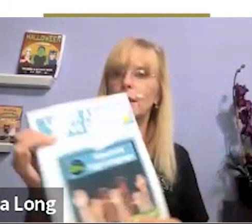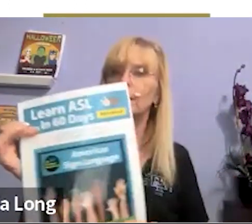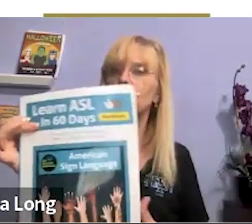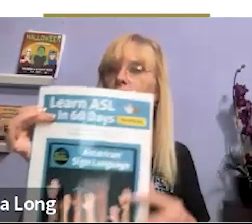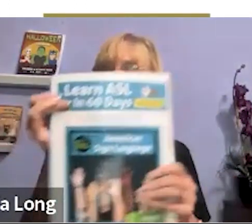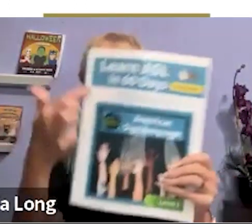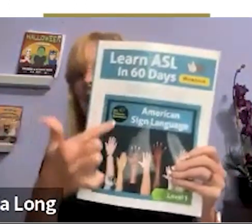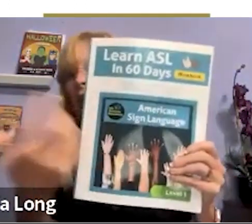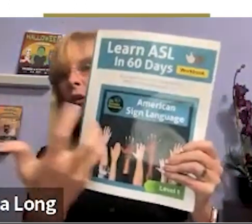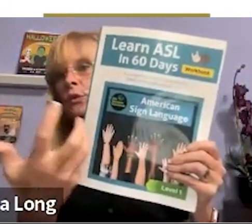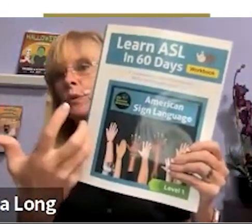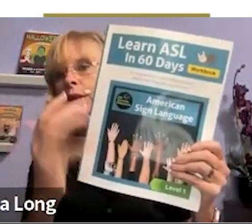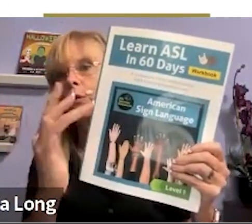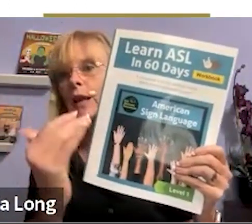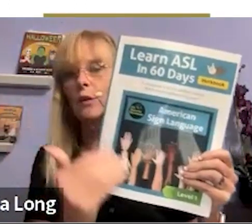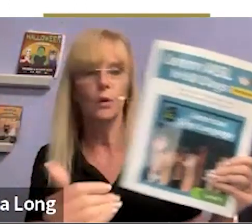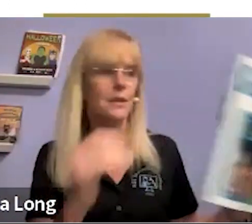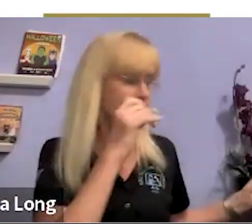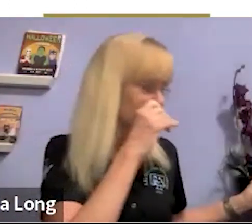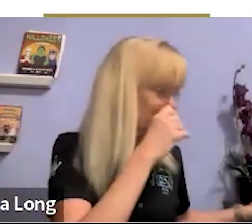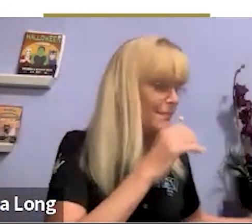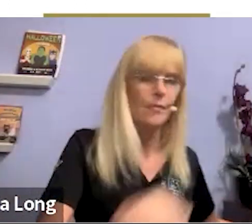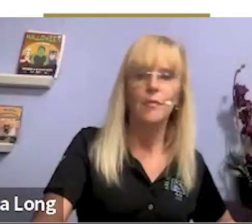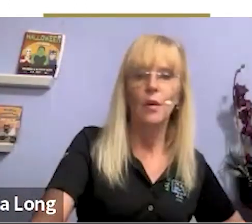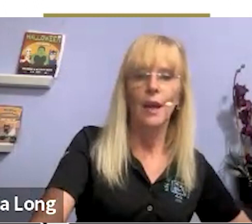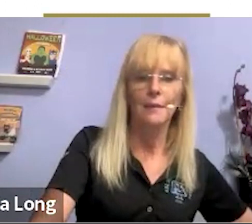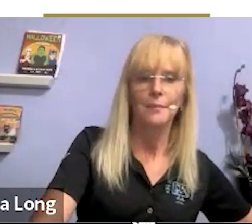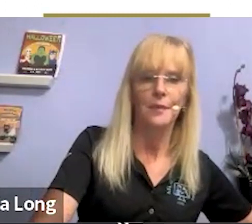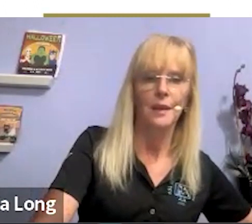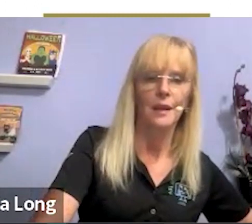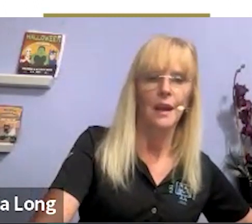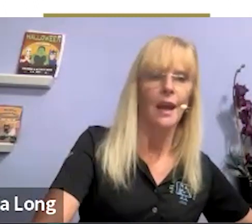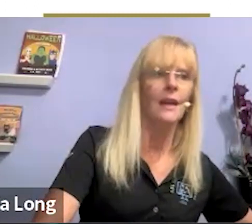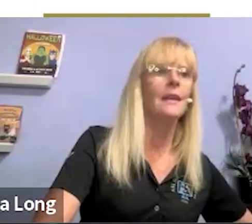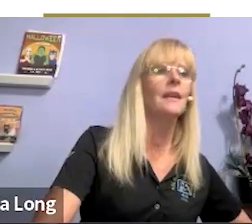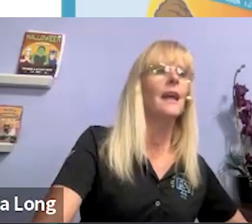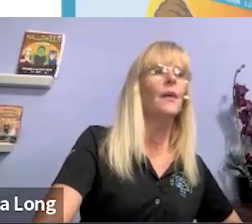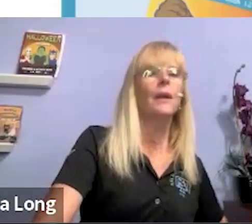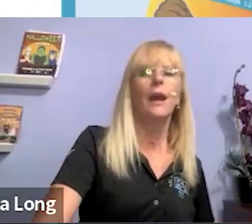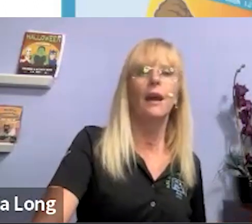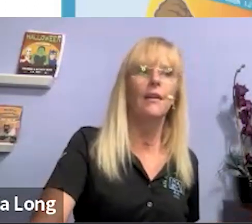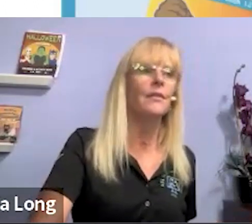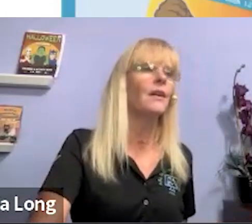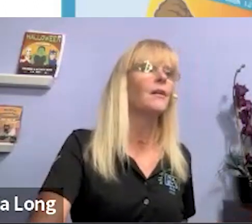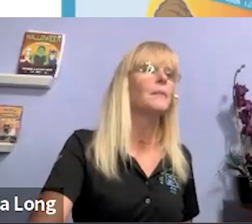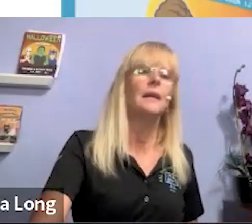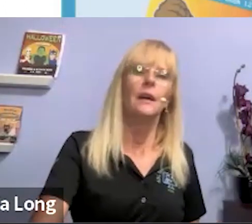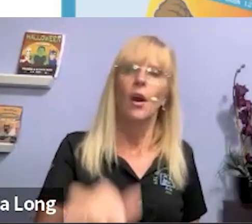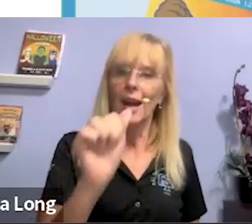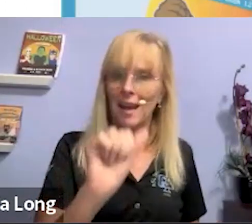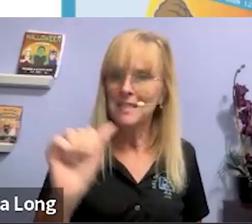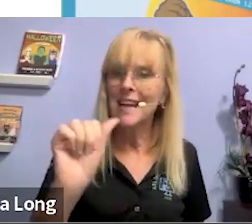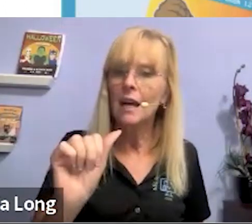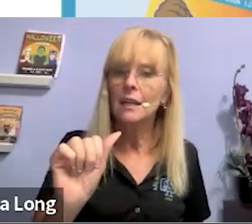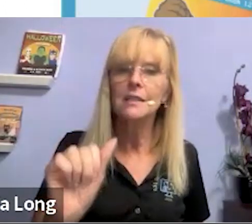book for that goes with the online courses. Okay. And then now we have